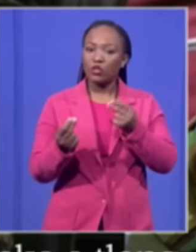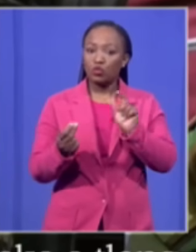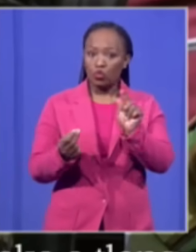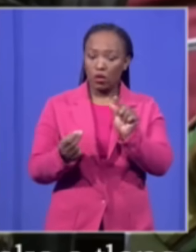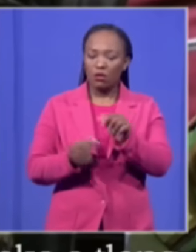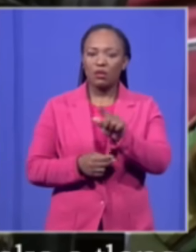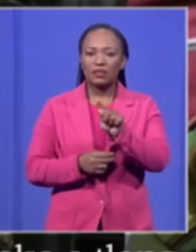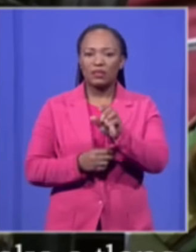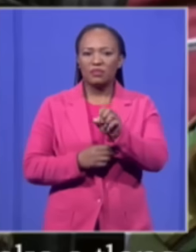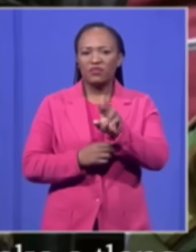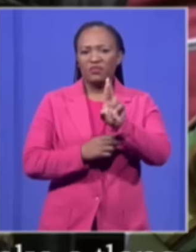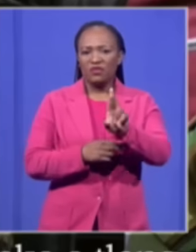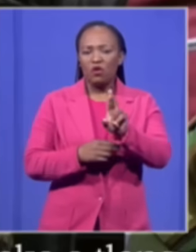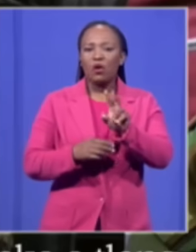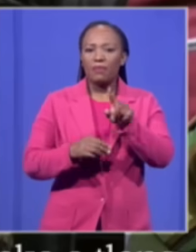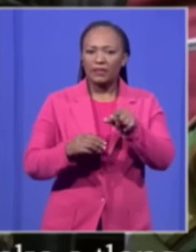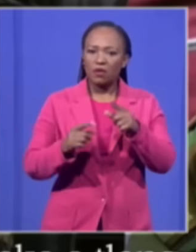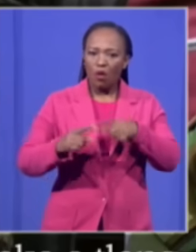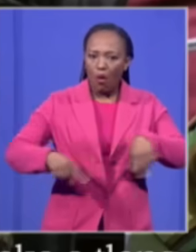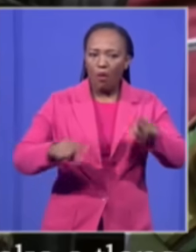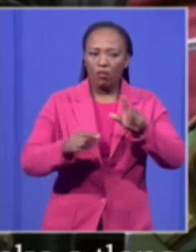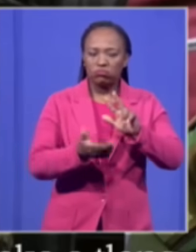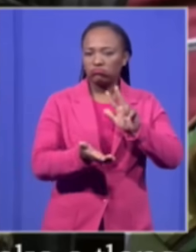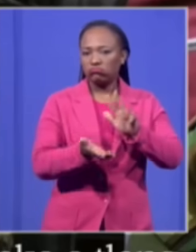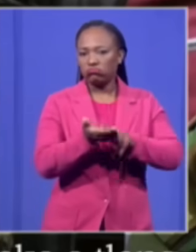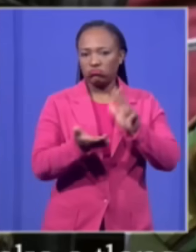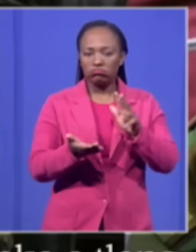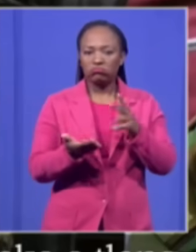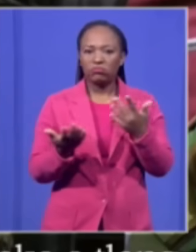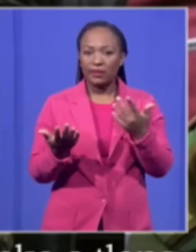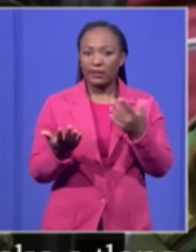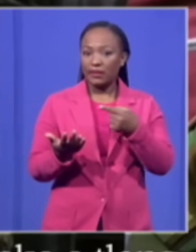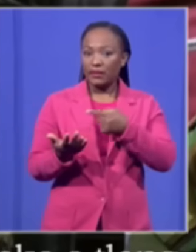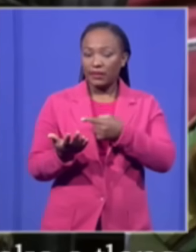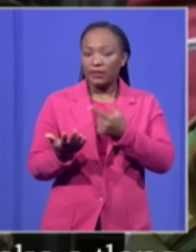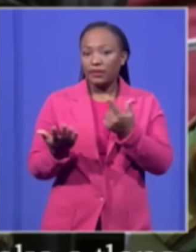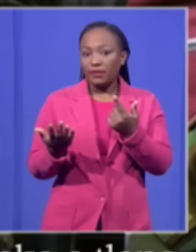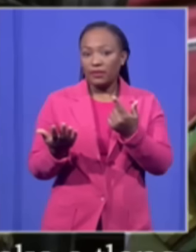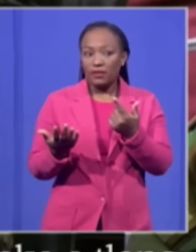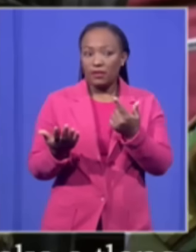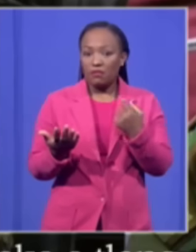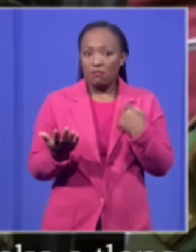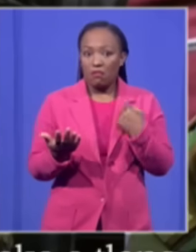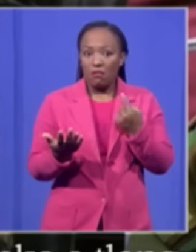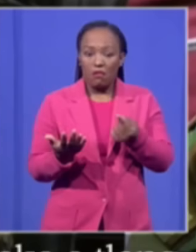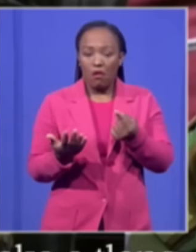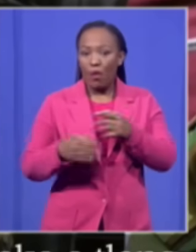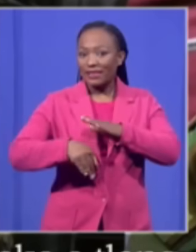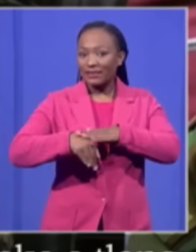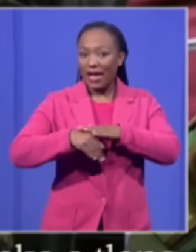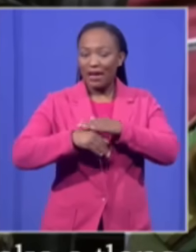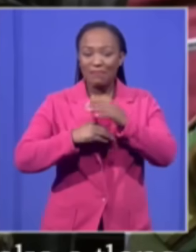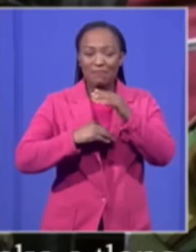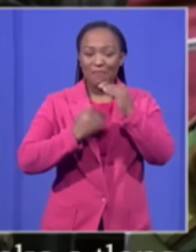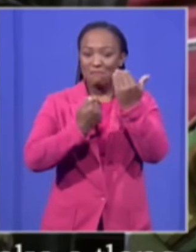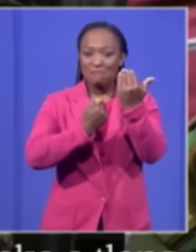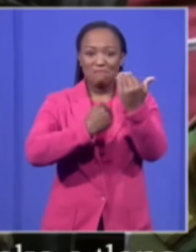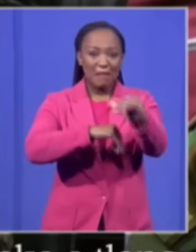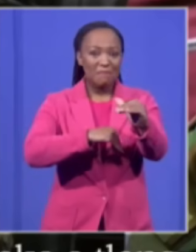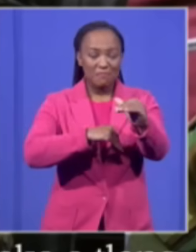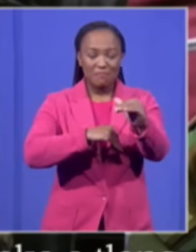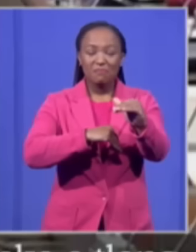it is reasonably possible, because owing to the fact that we have given a strict time period to conclude the work